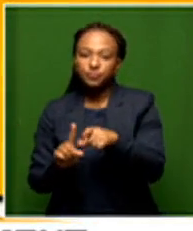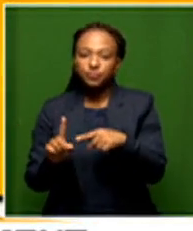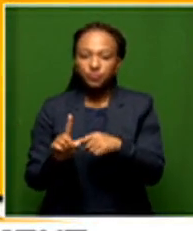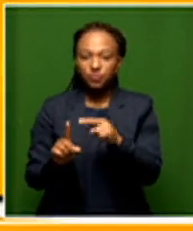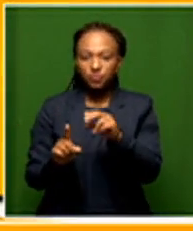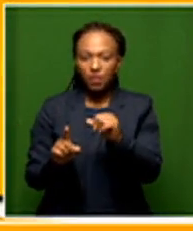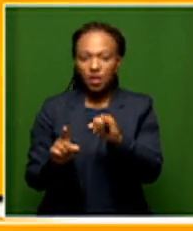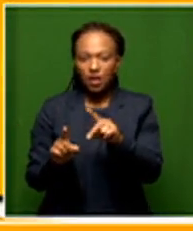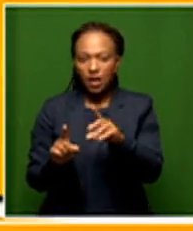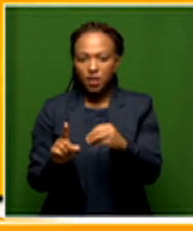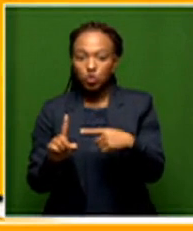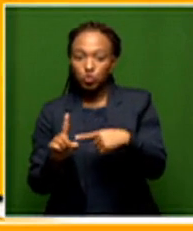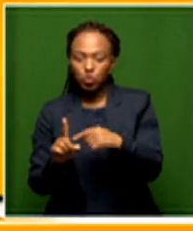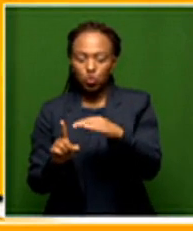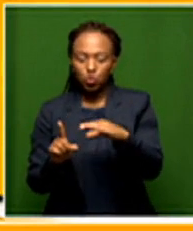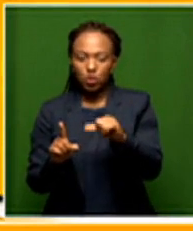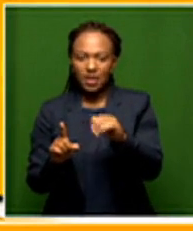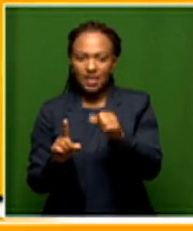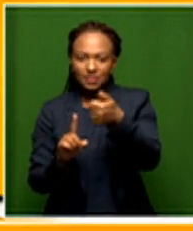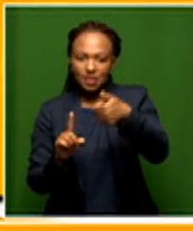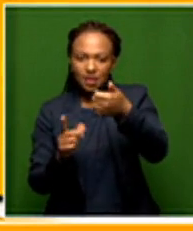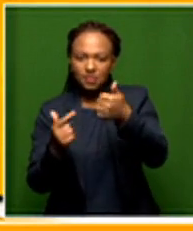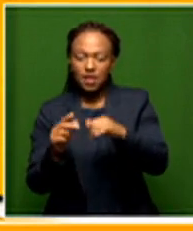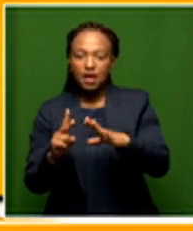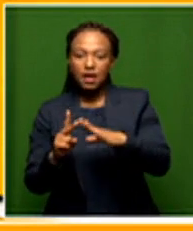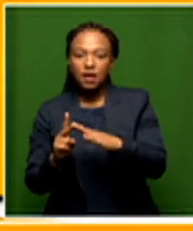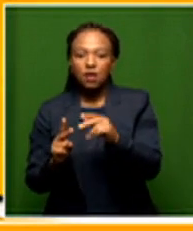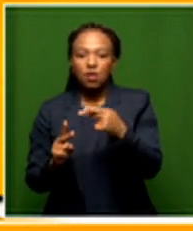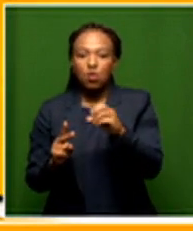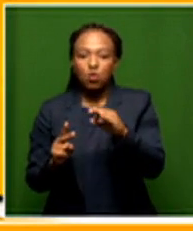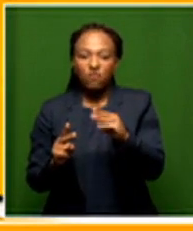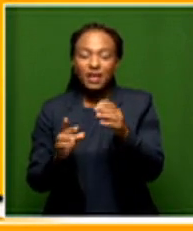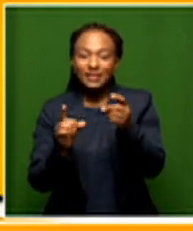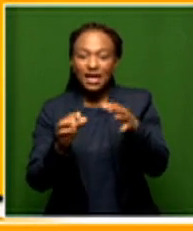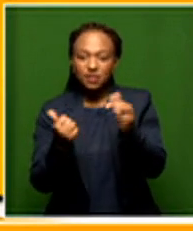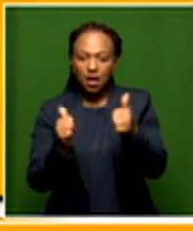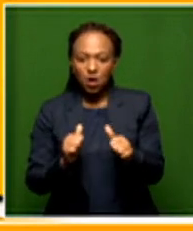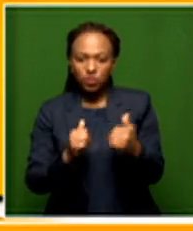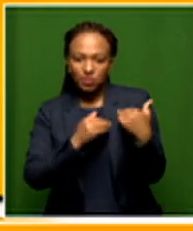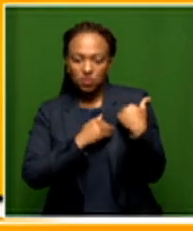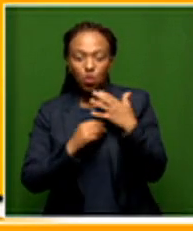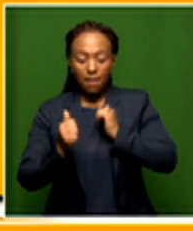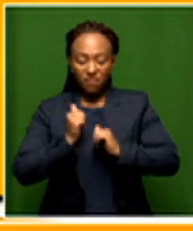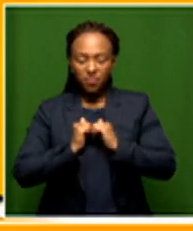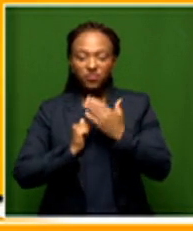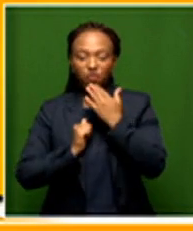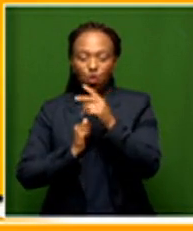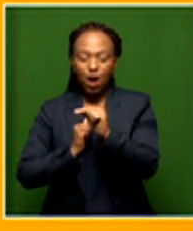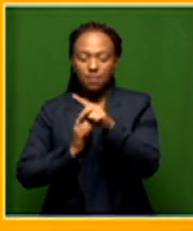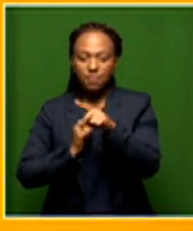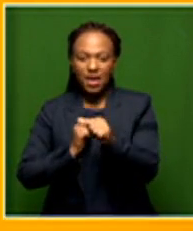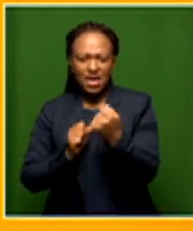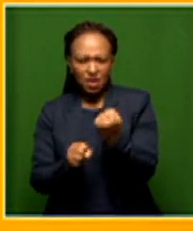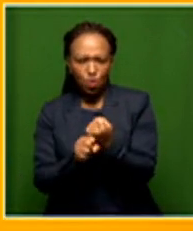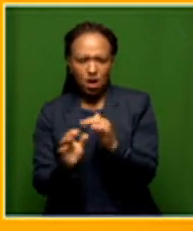Executive Secretary of CASAC, and Advocate Paul Hoffman, the Director at Accountability Now, discussing the performance of the NPA following the